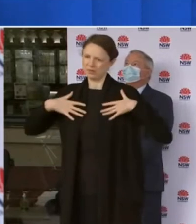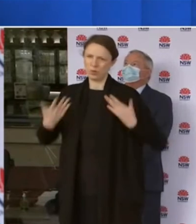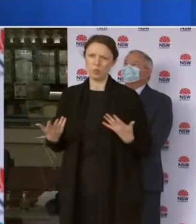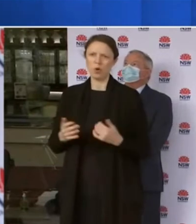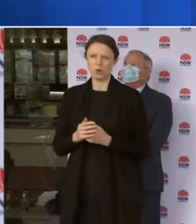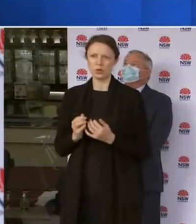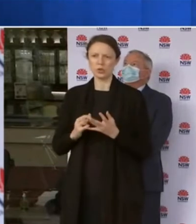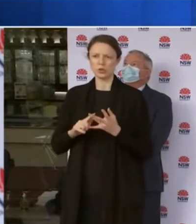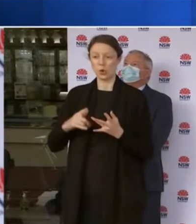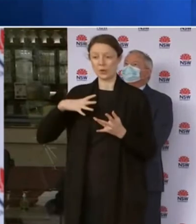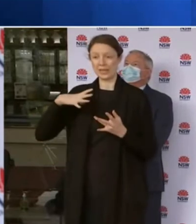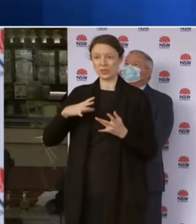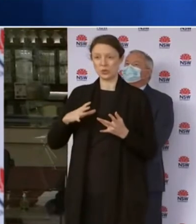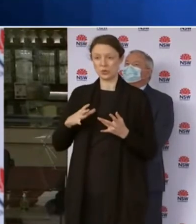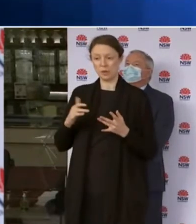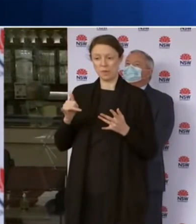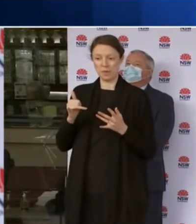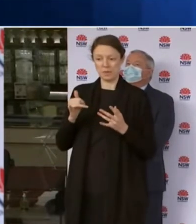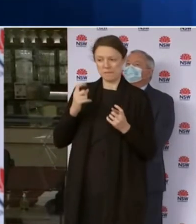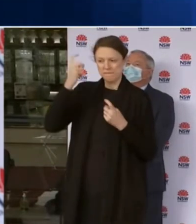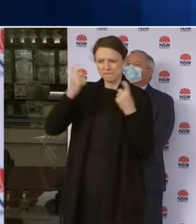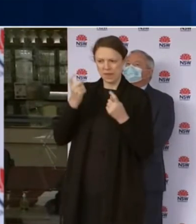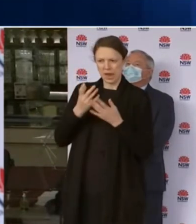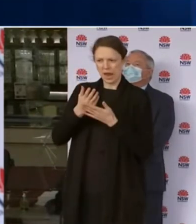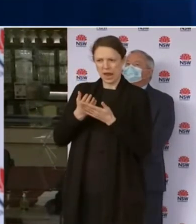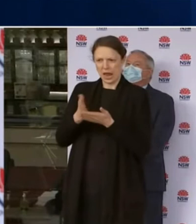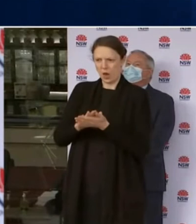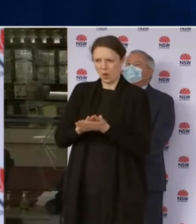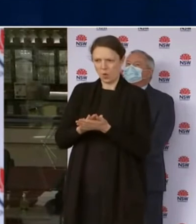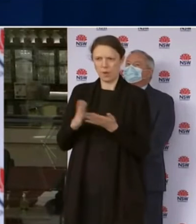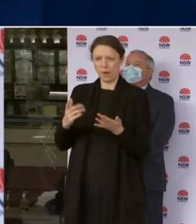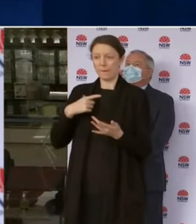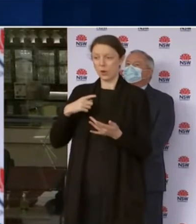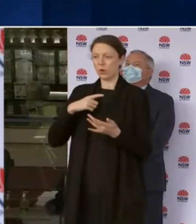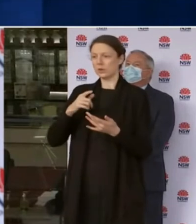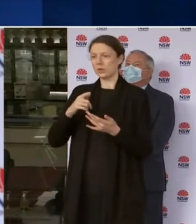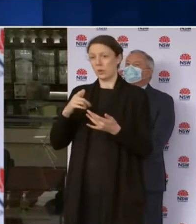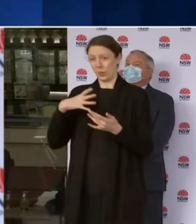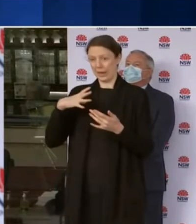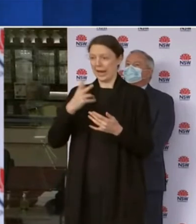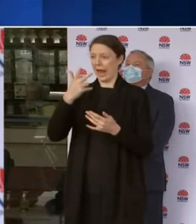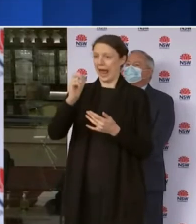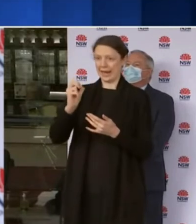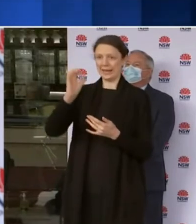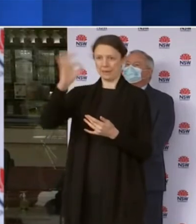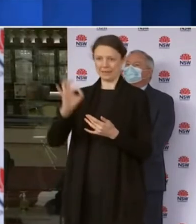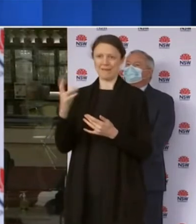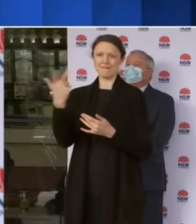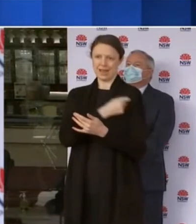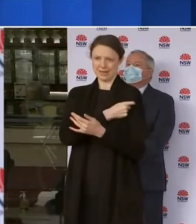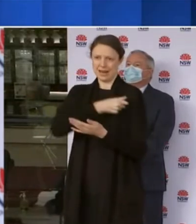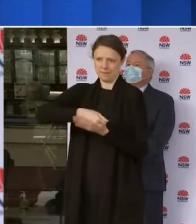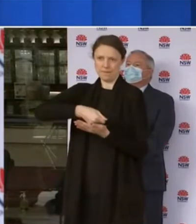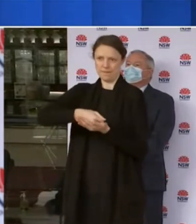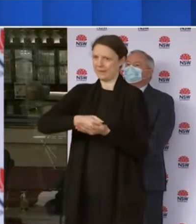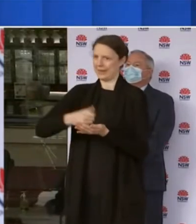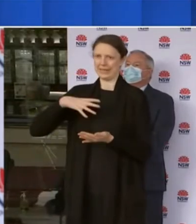at is until our population is vaccinated, and that's why we have a sense of urgency, until at least 80% of our adult population is